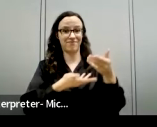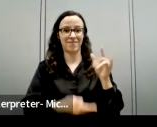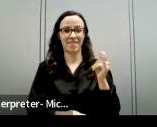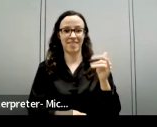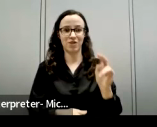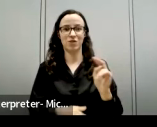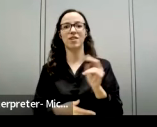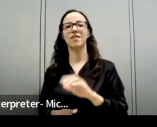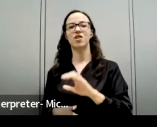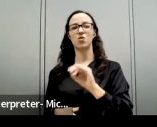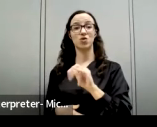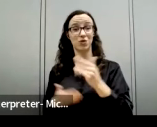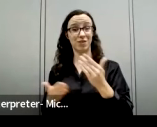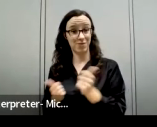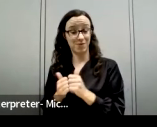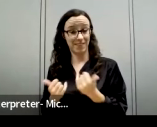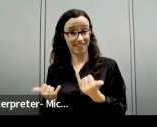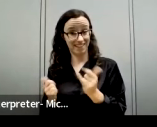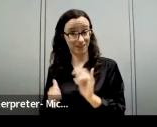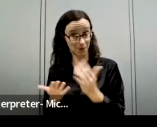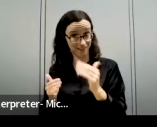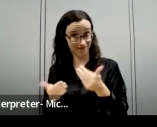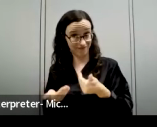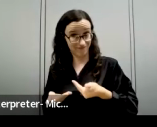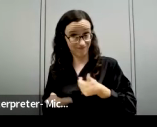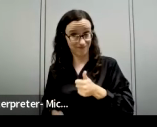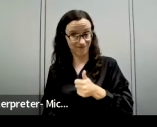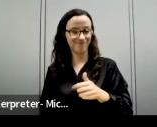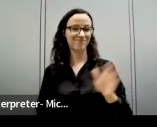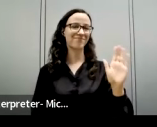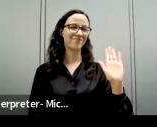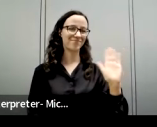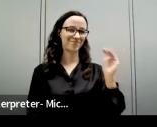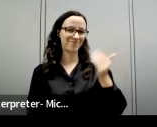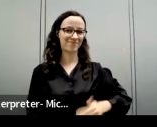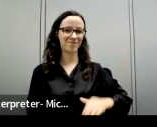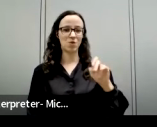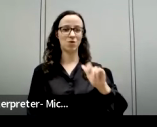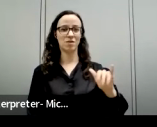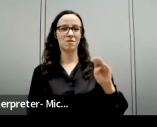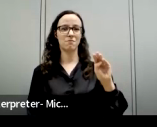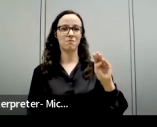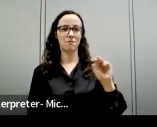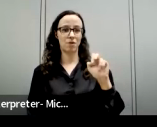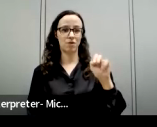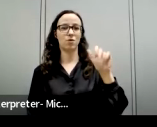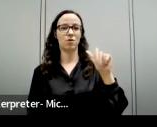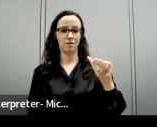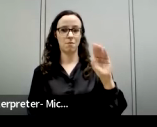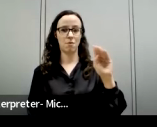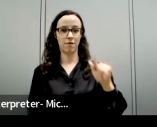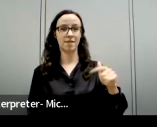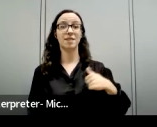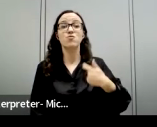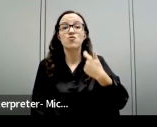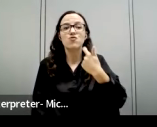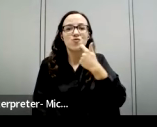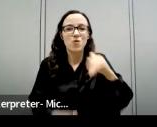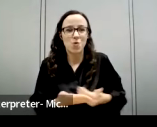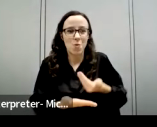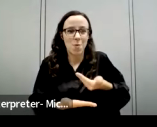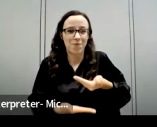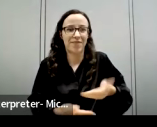as well. Would you like to introduce yourself? Yes. So hi, everyone. My name is Cristal Machuca Marquez. I am a recently new hire